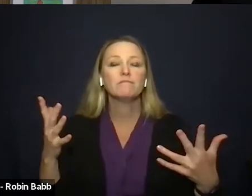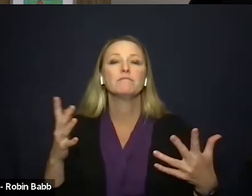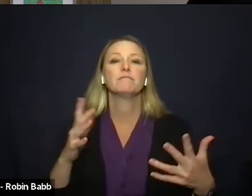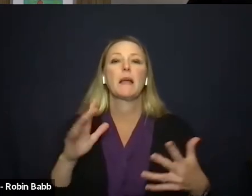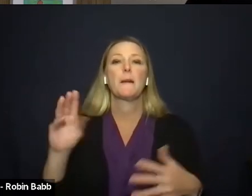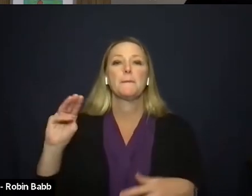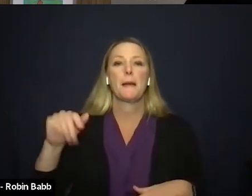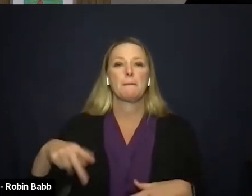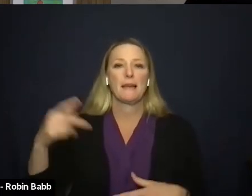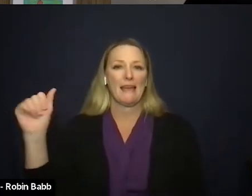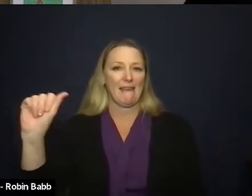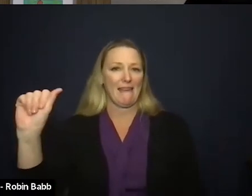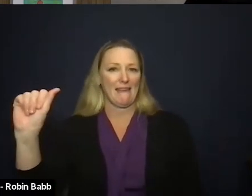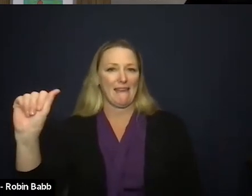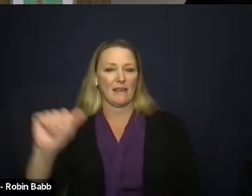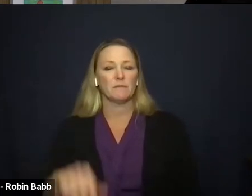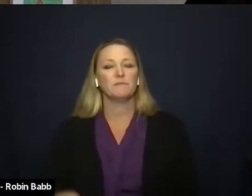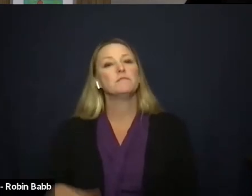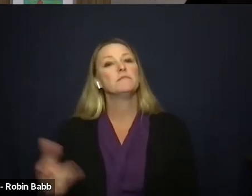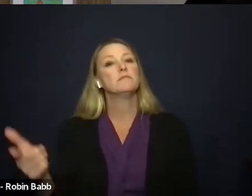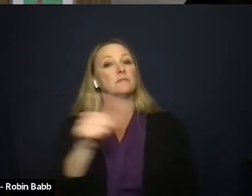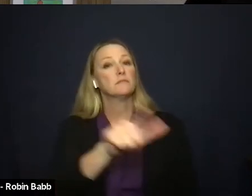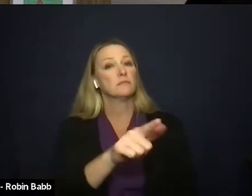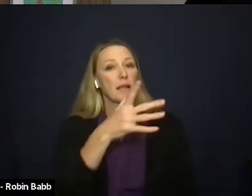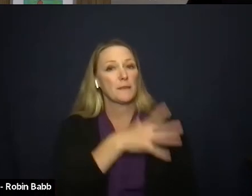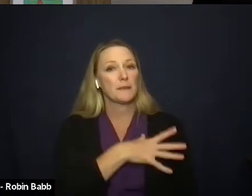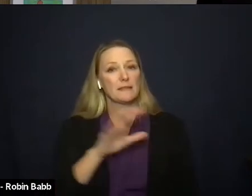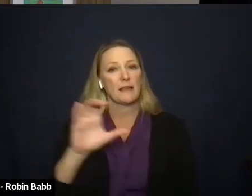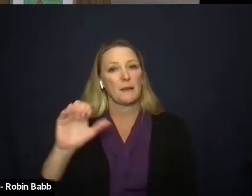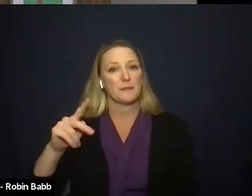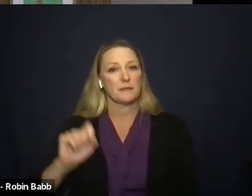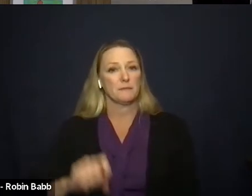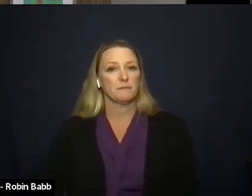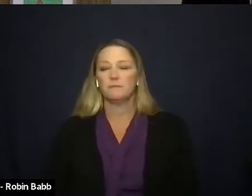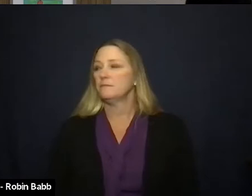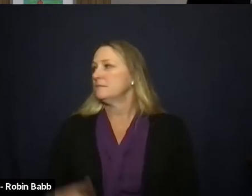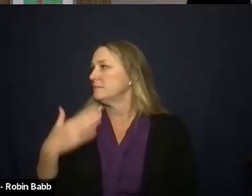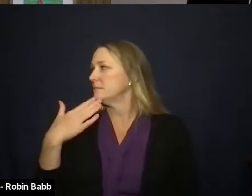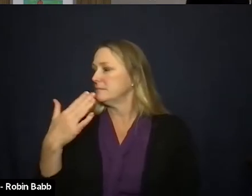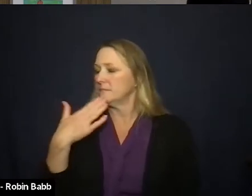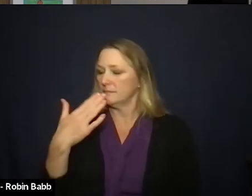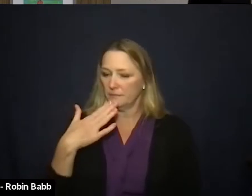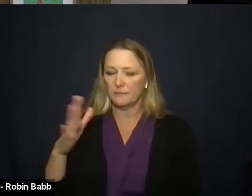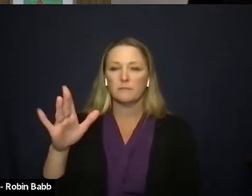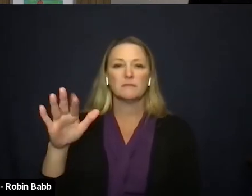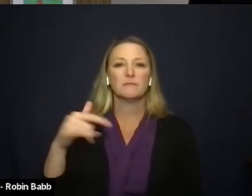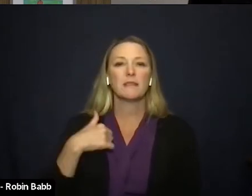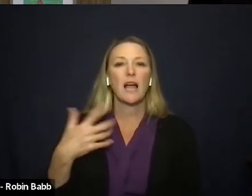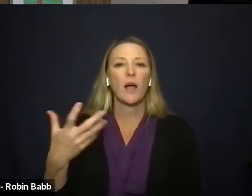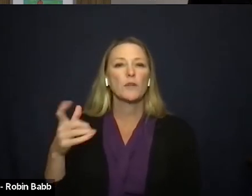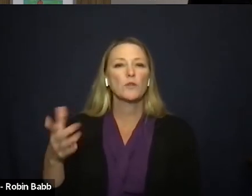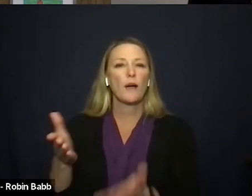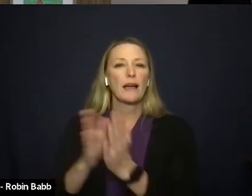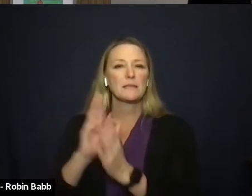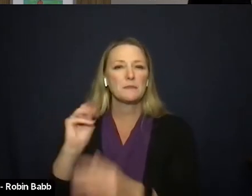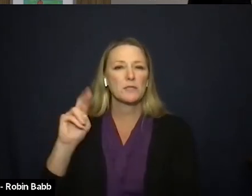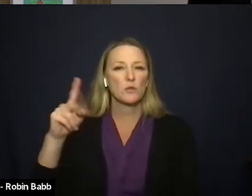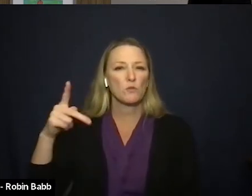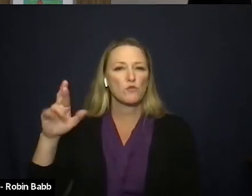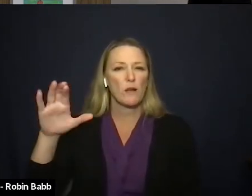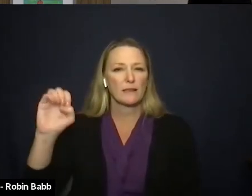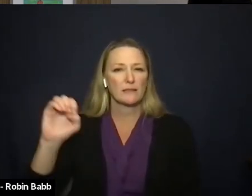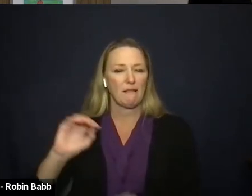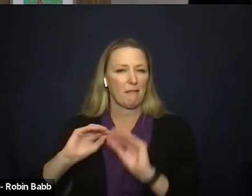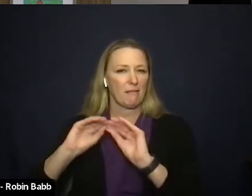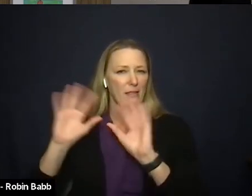mouse thank you miss caps thank you all mr price uh i want to just ask you to clarify uh